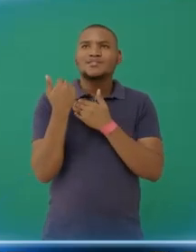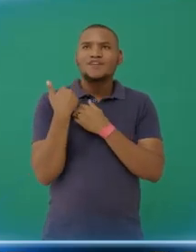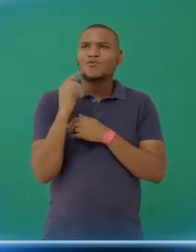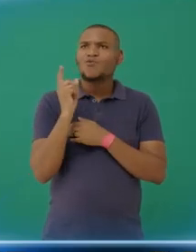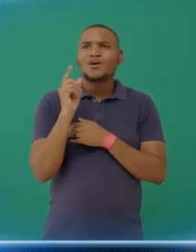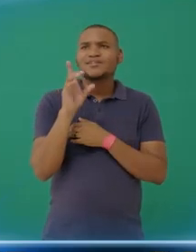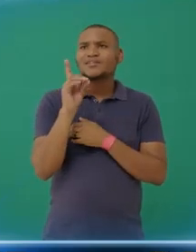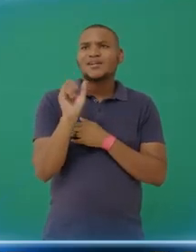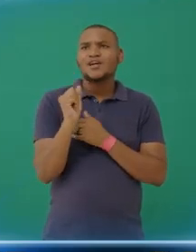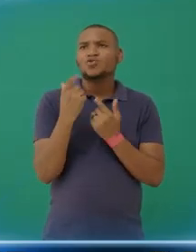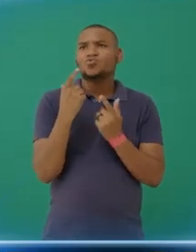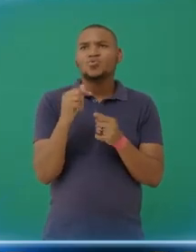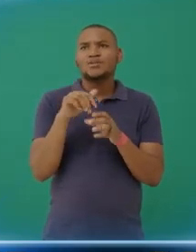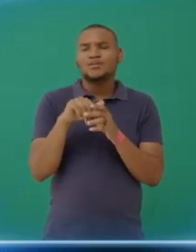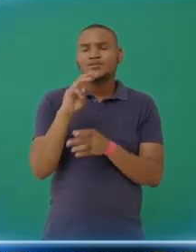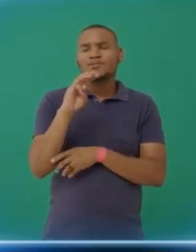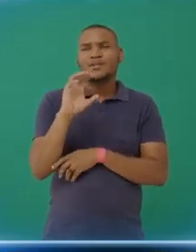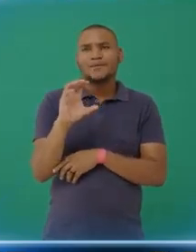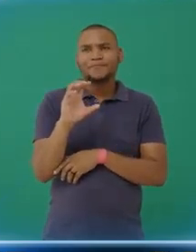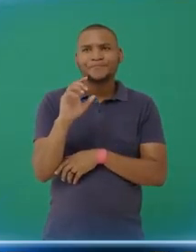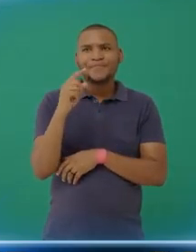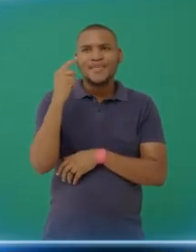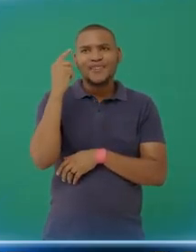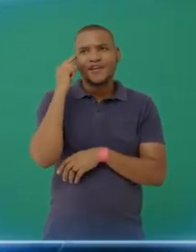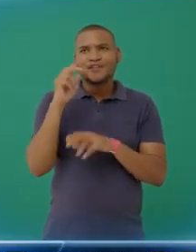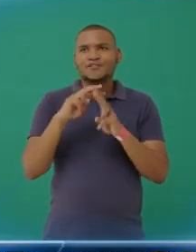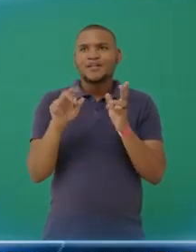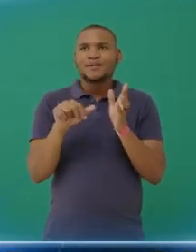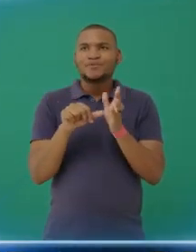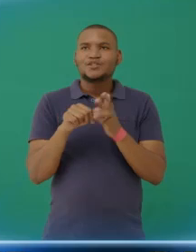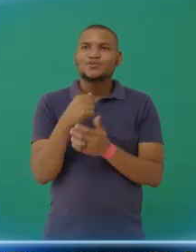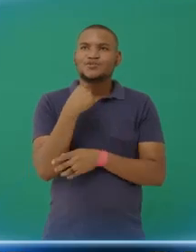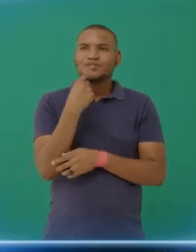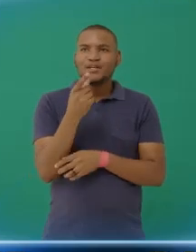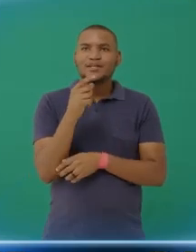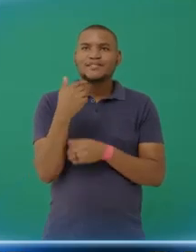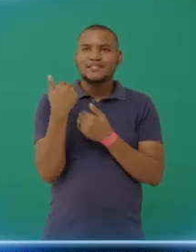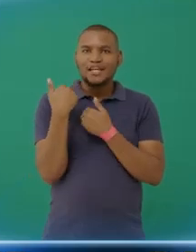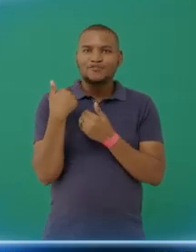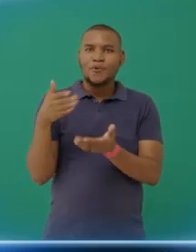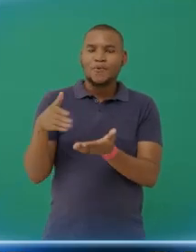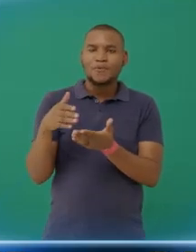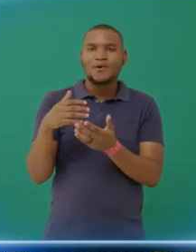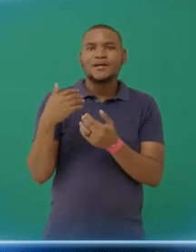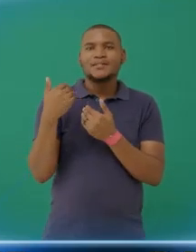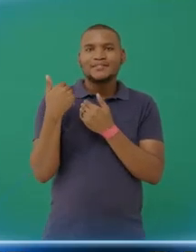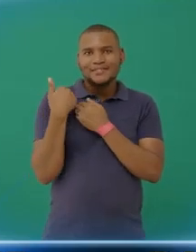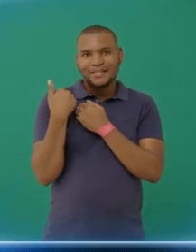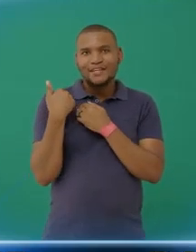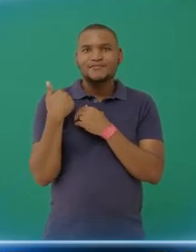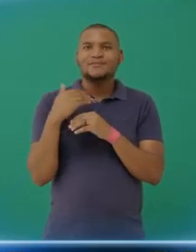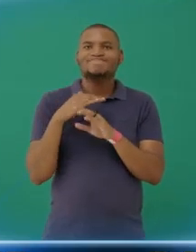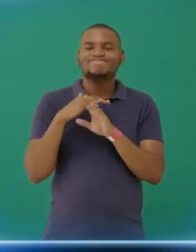DA doing in the Western Cape? I think it's very important, Leslie, to firstly say that safety or the lack of safety deeply prohibit how people